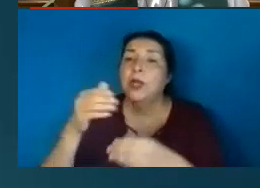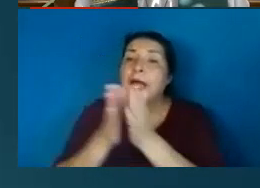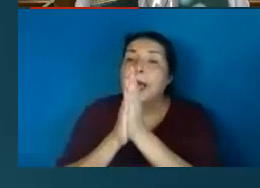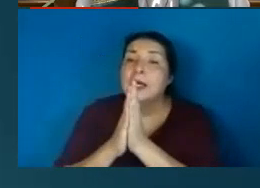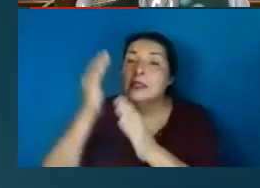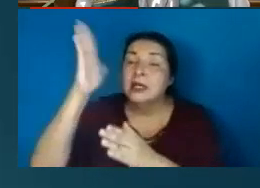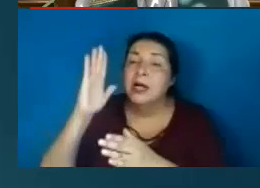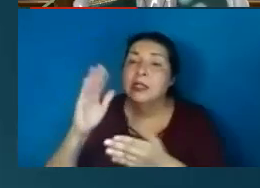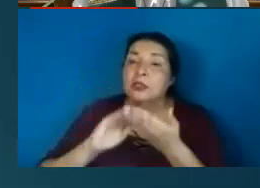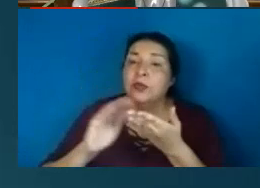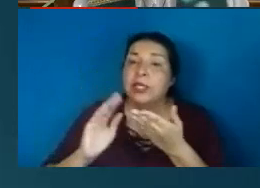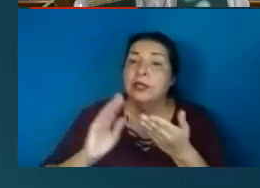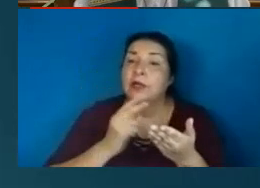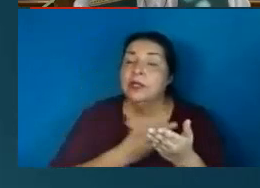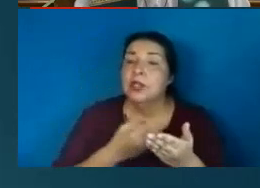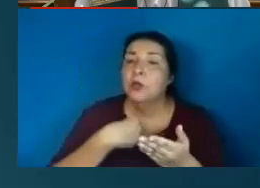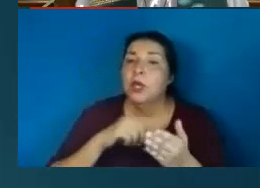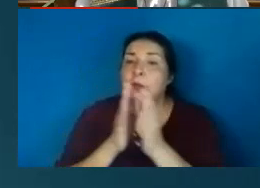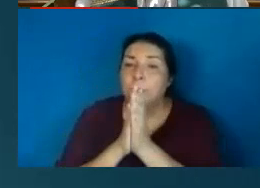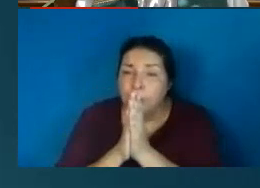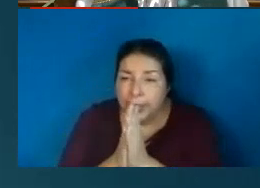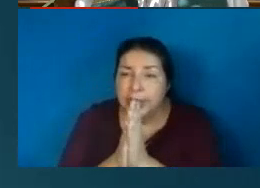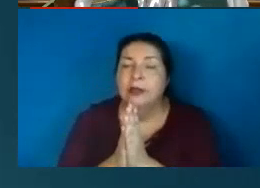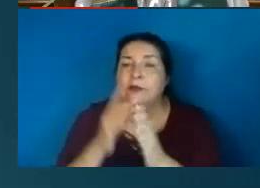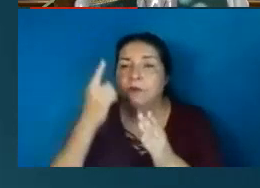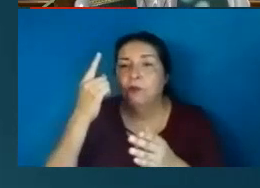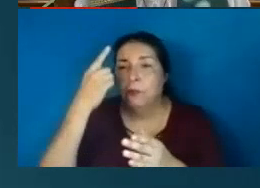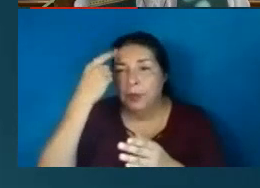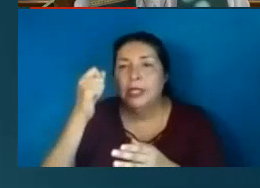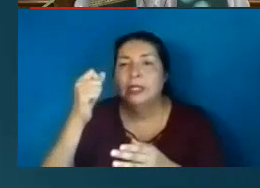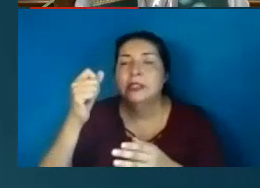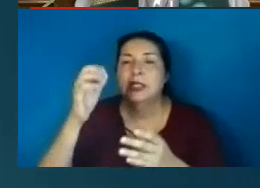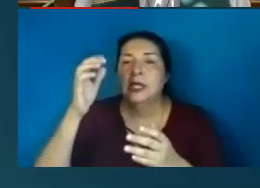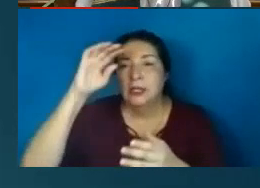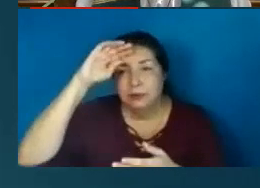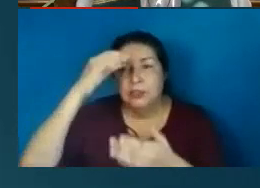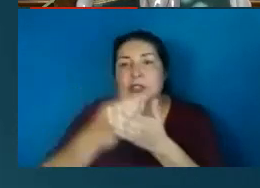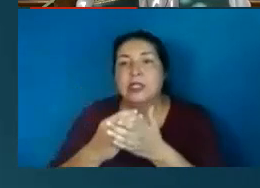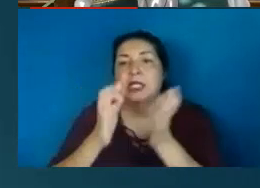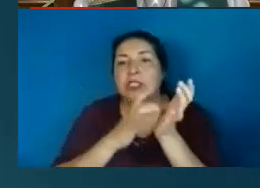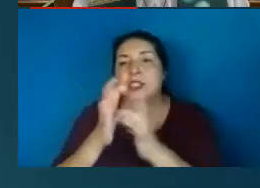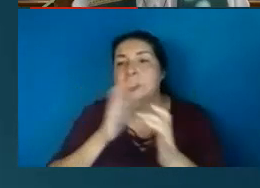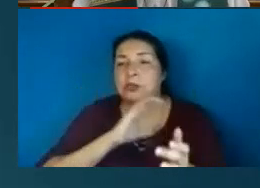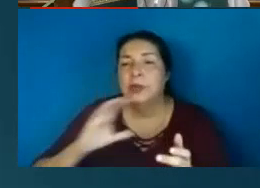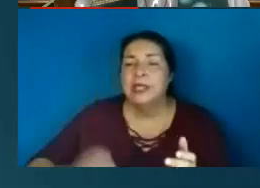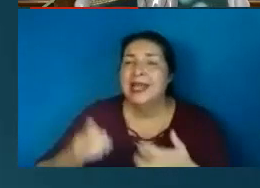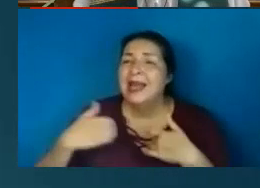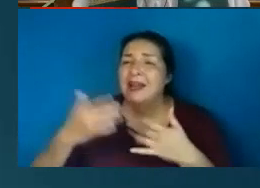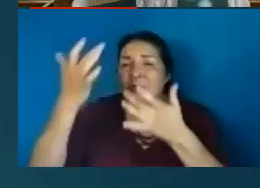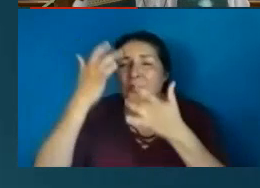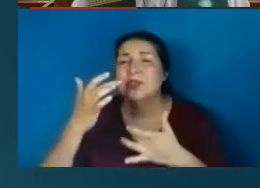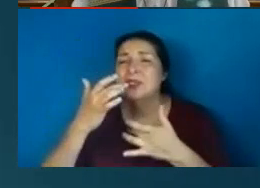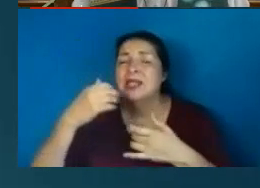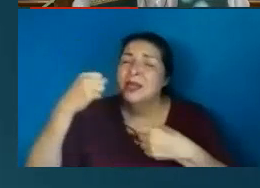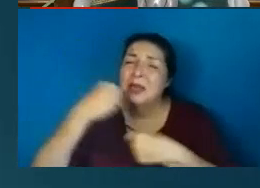We prayed for the sake of your Son, Jesus Christ, have mercy on us, forgive us, renew us,